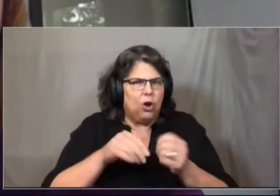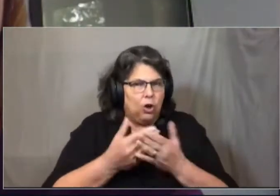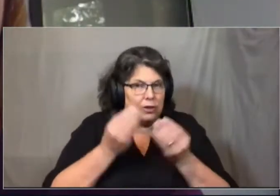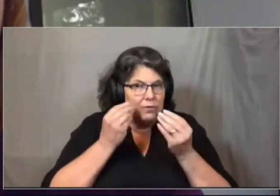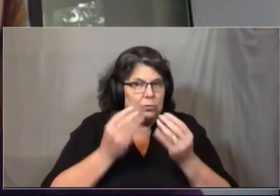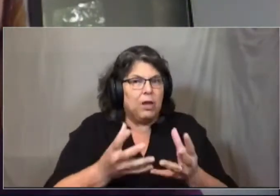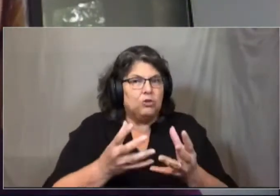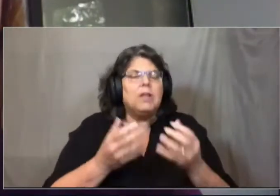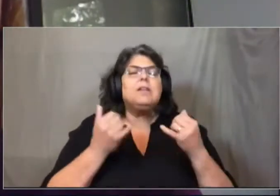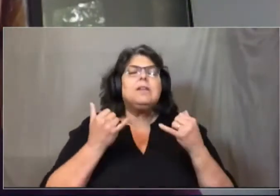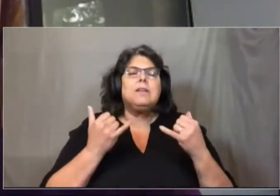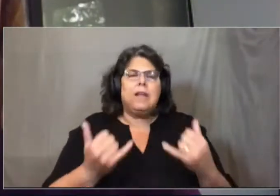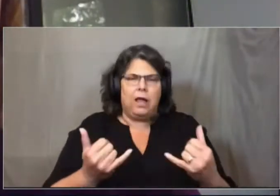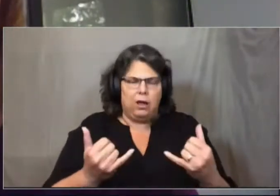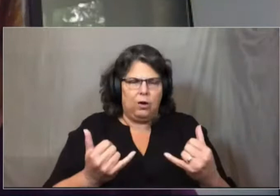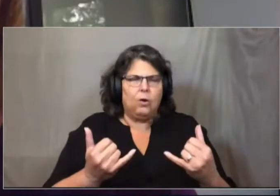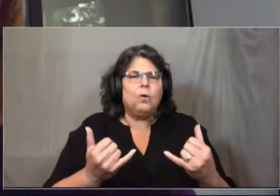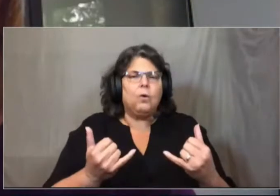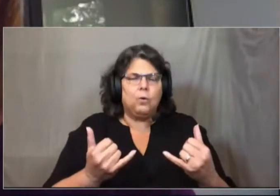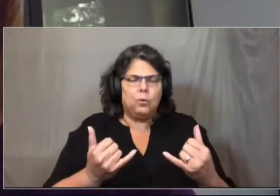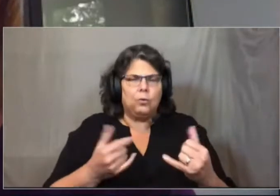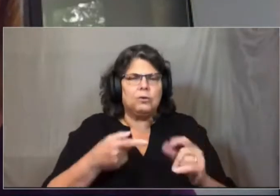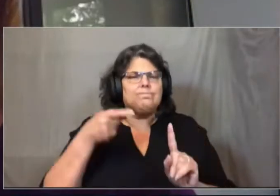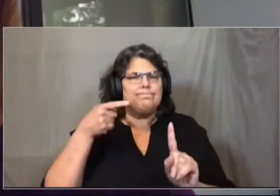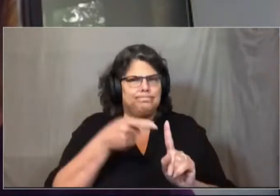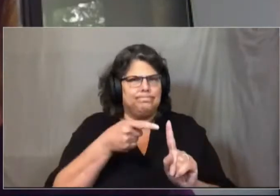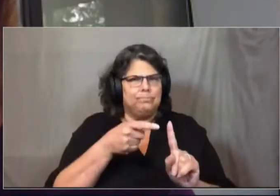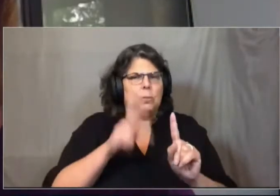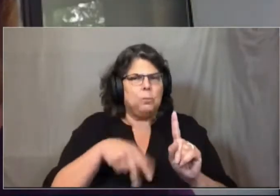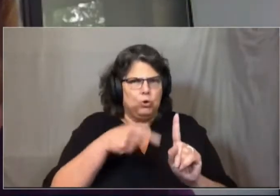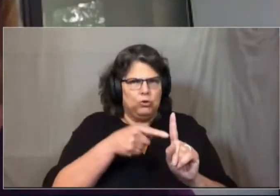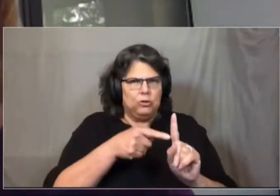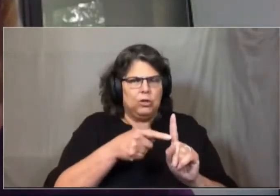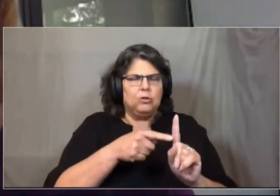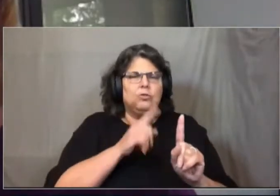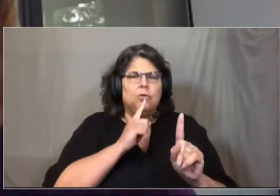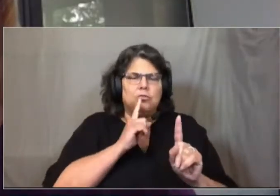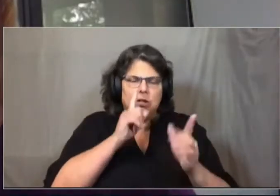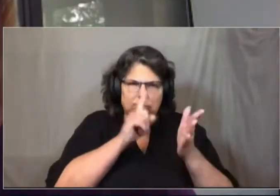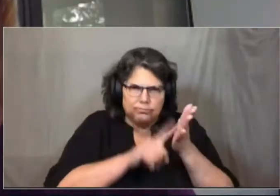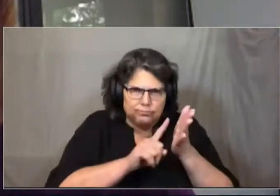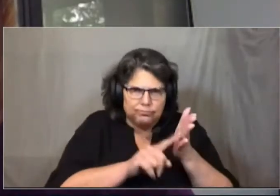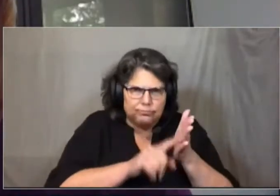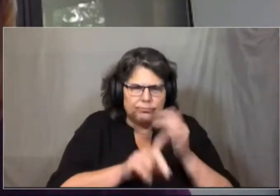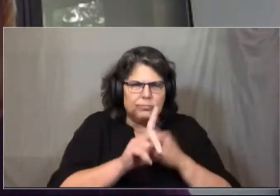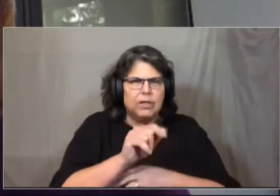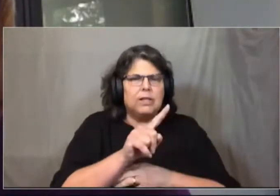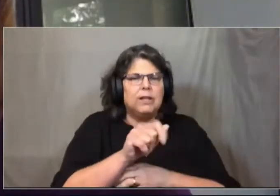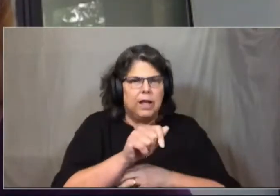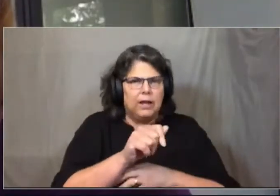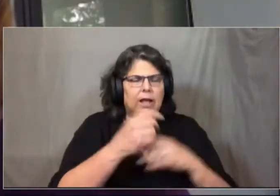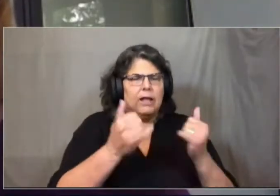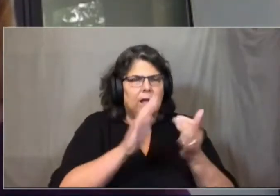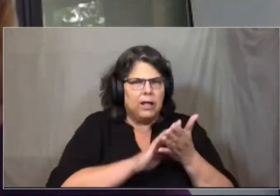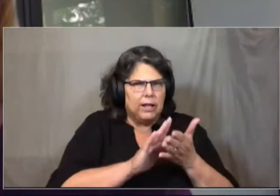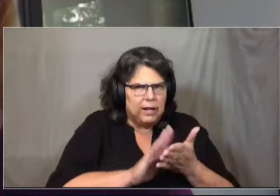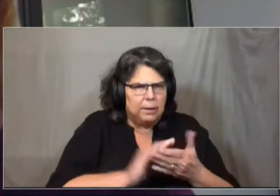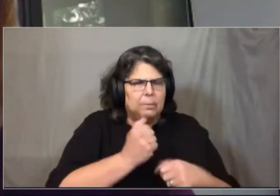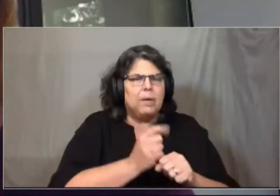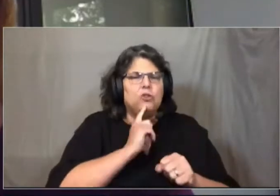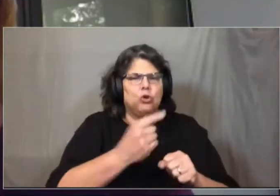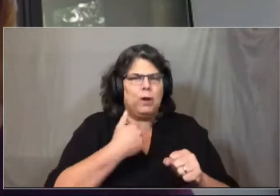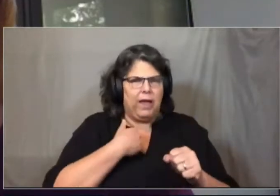we are now, we have pinpointed somebody to make sure that we are really focused on the data and that we are cleaning it up and making sure that we have clear